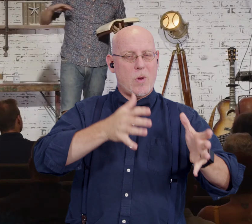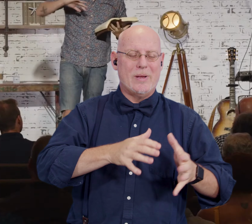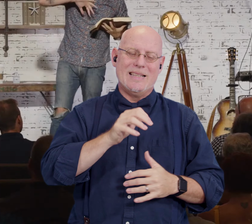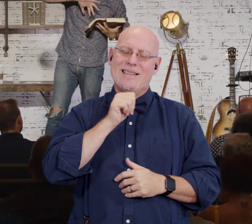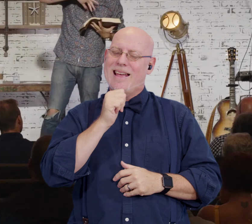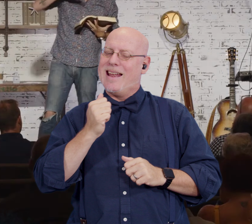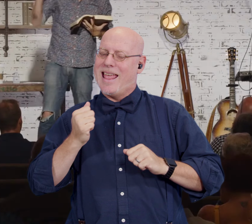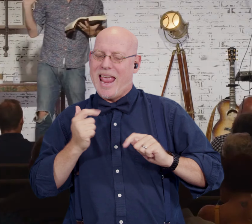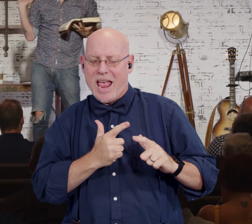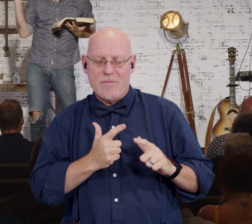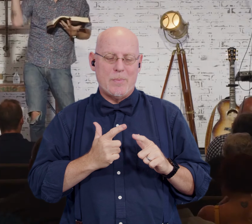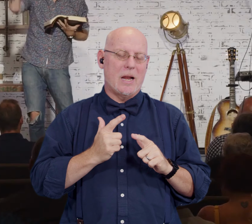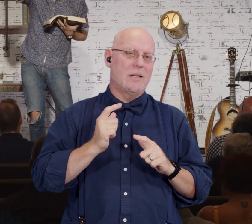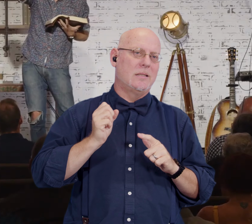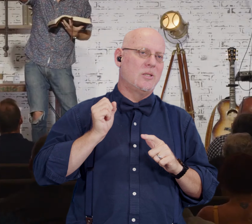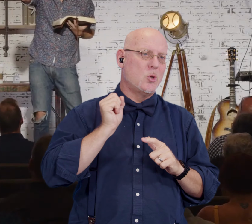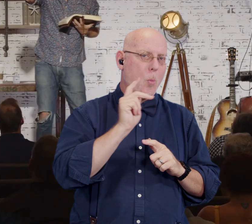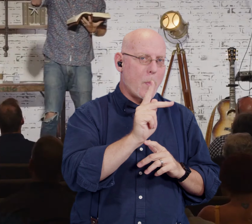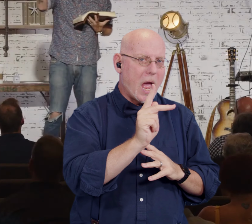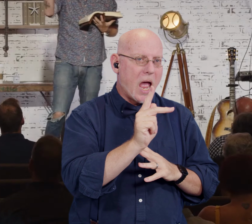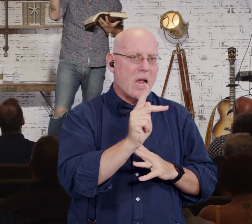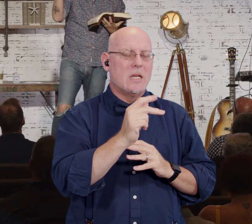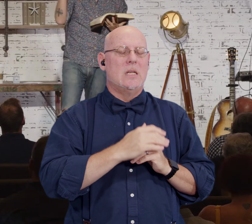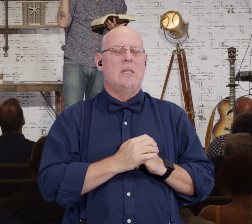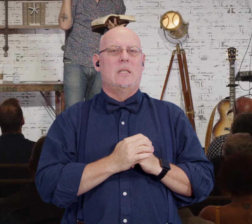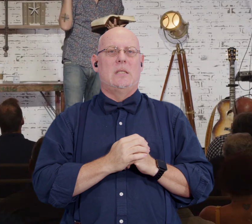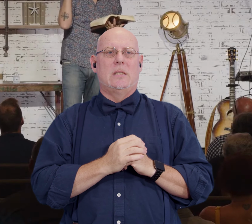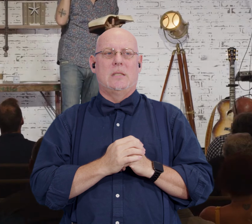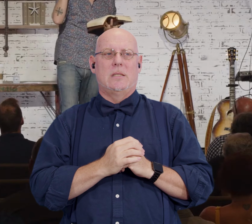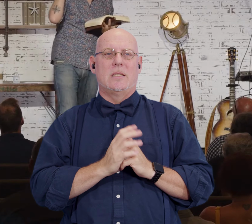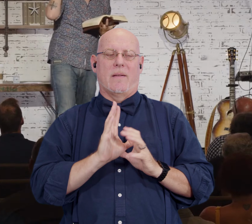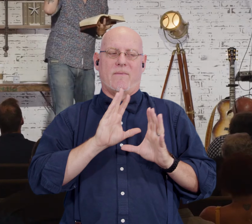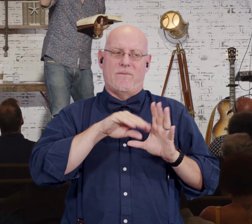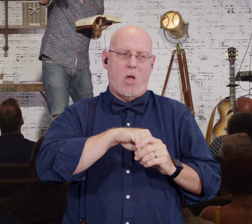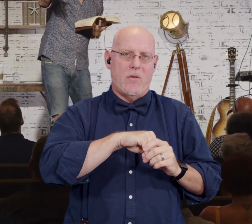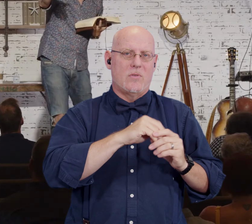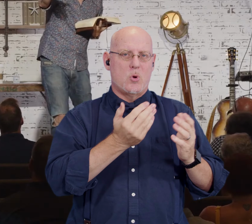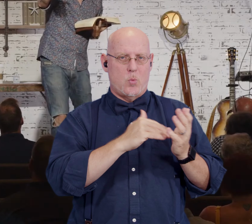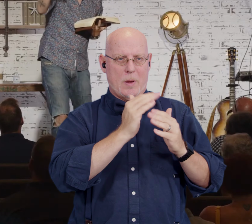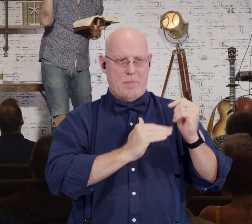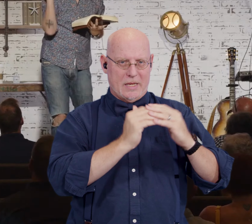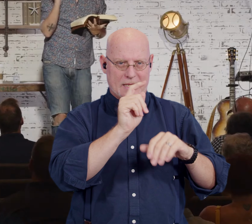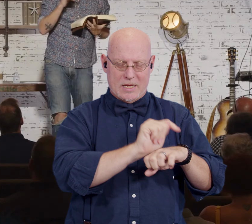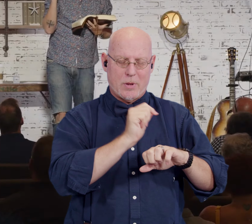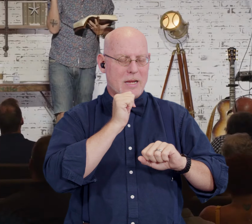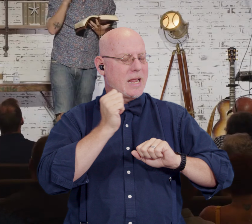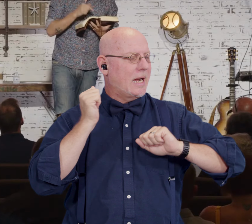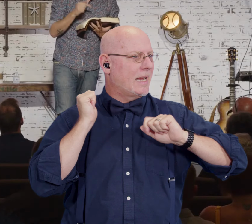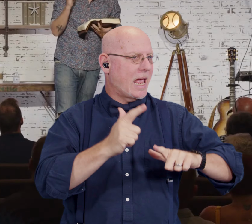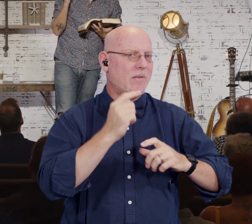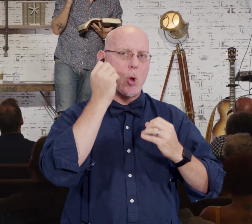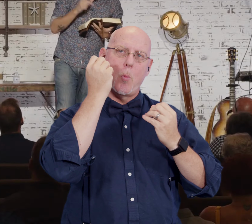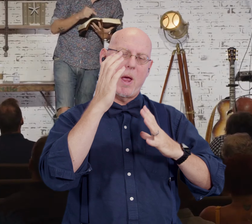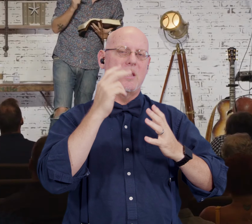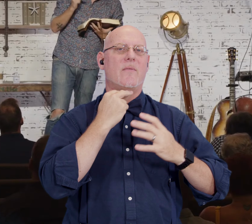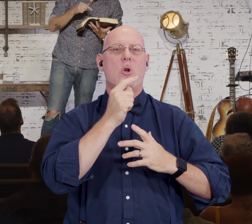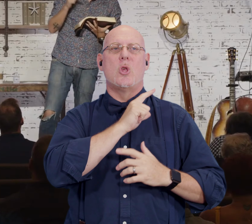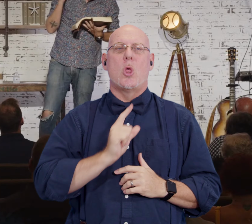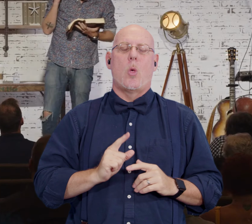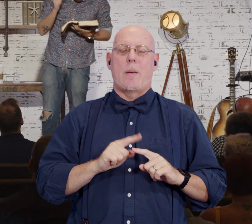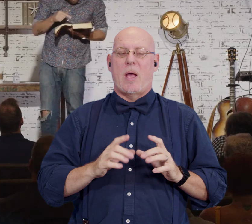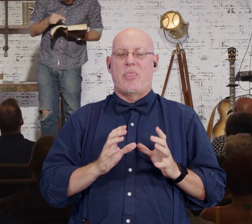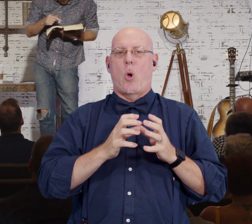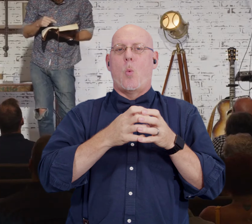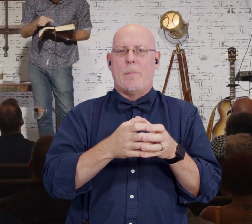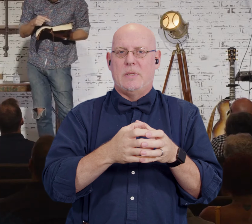remnant. Not everyone who's returning from Babylon is engaged in rebuilding the temple. Not everyone obeys the voice of the Lord,